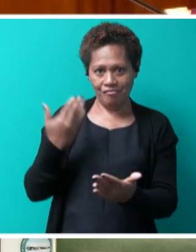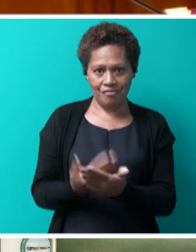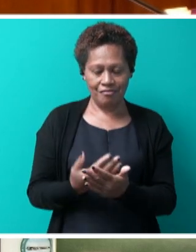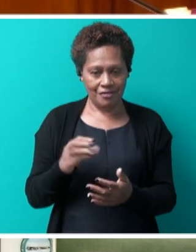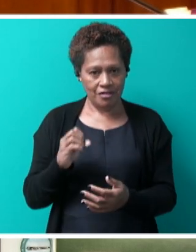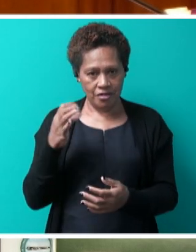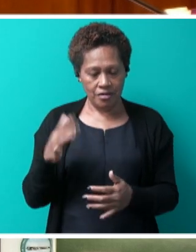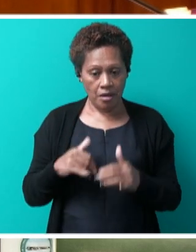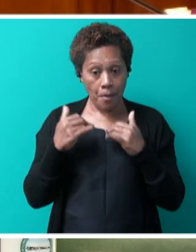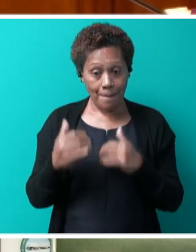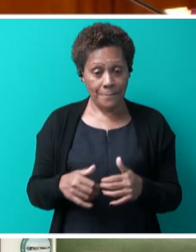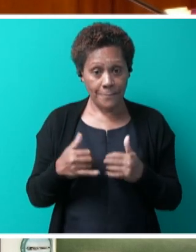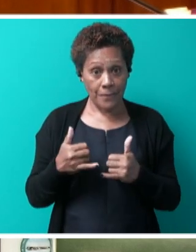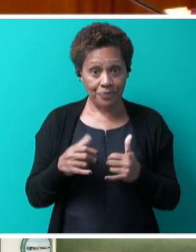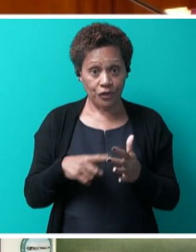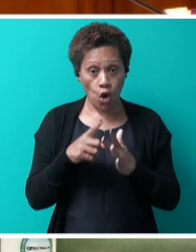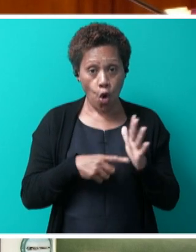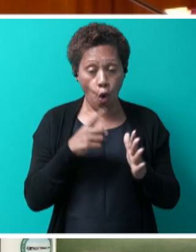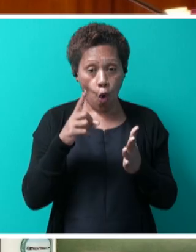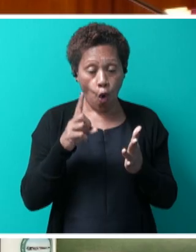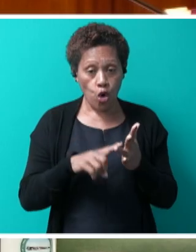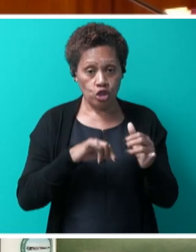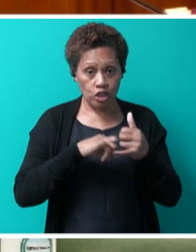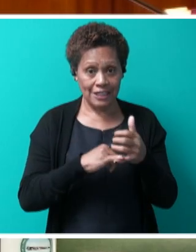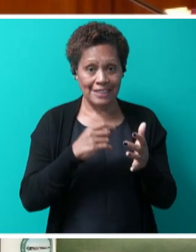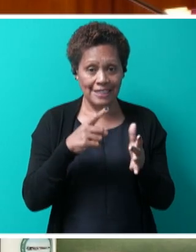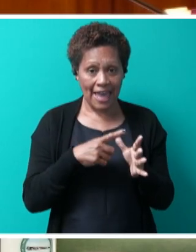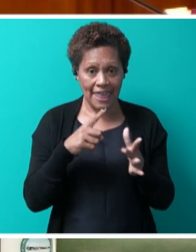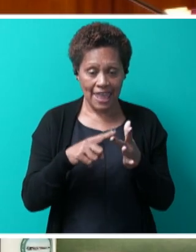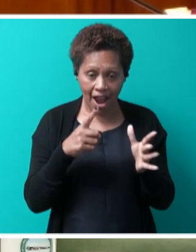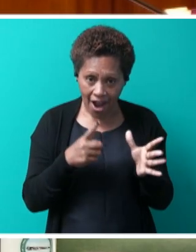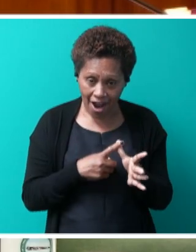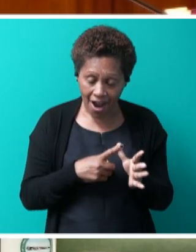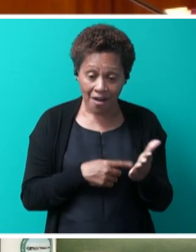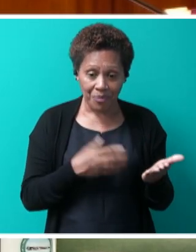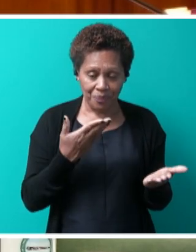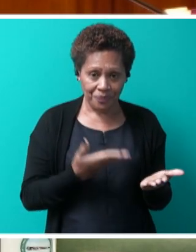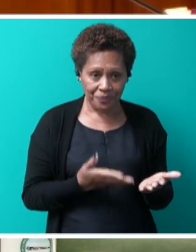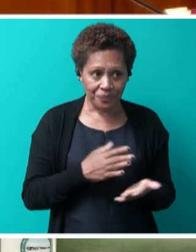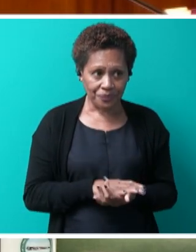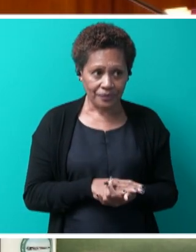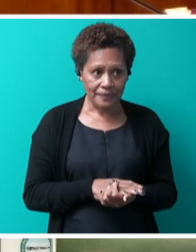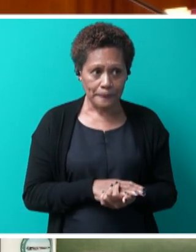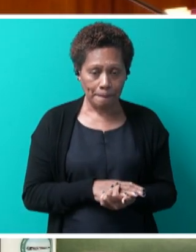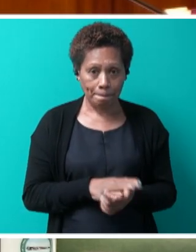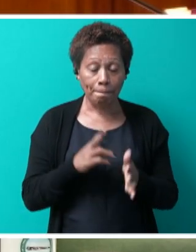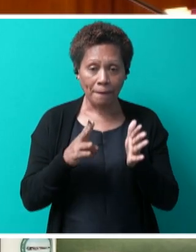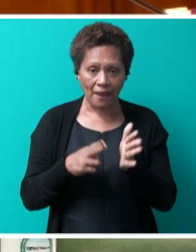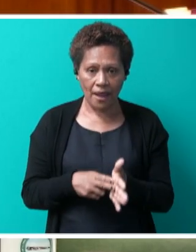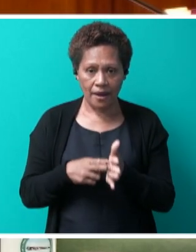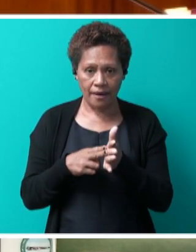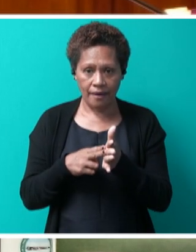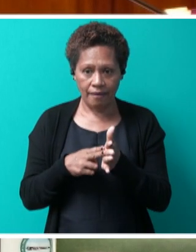Justice, Honorable Ratu Jose Nyundamu, who has also led awareness programs in Teperia, Punuipai settlement in Nandi, as well